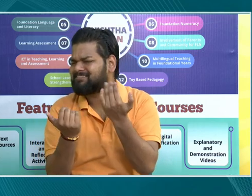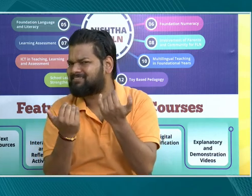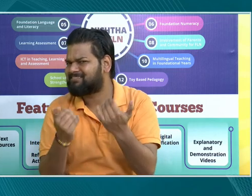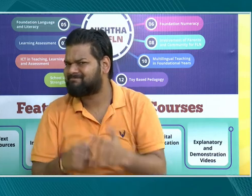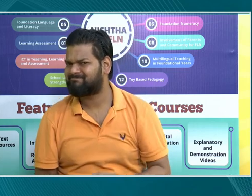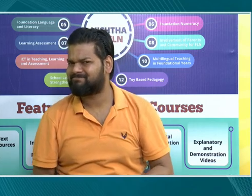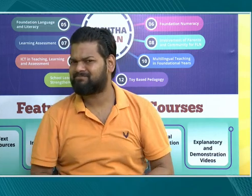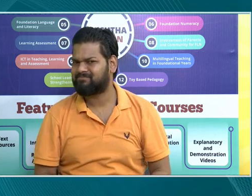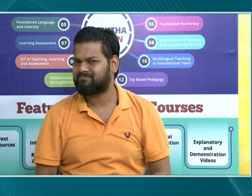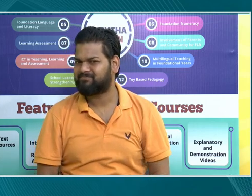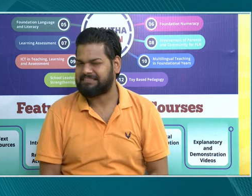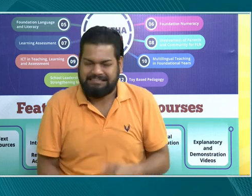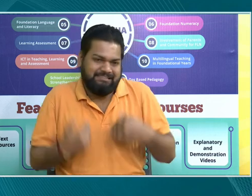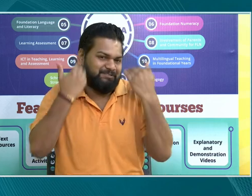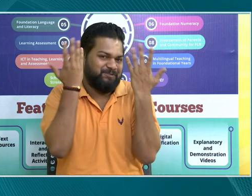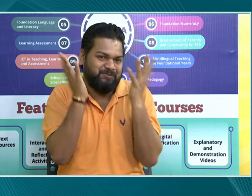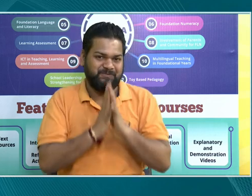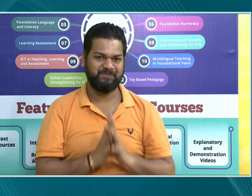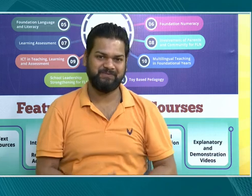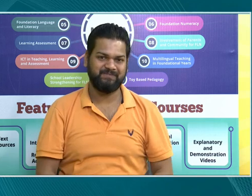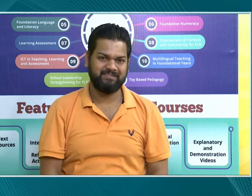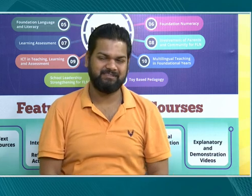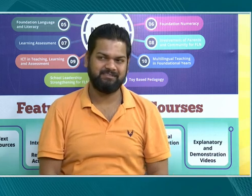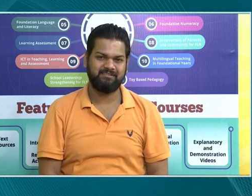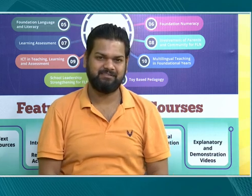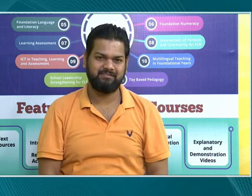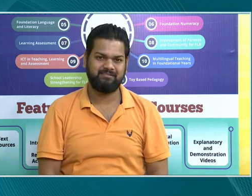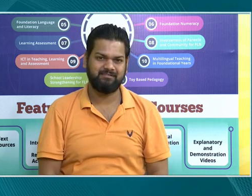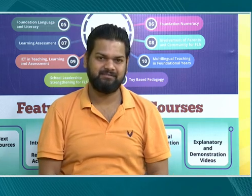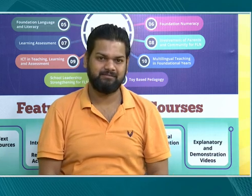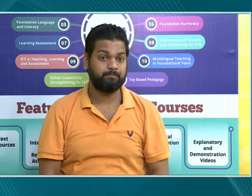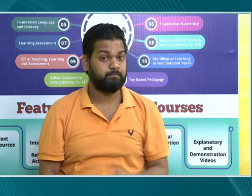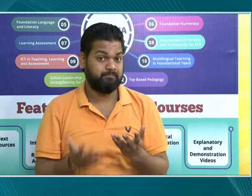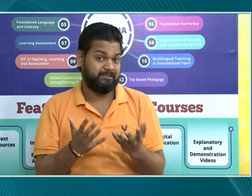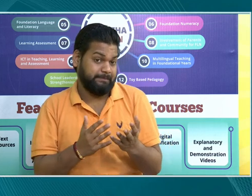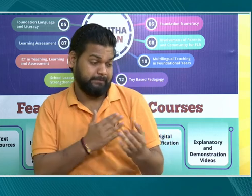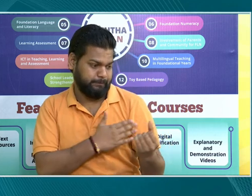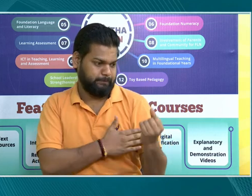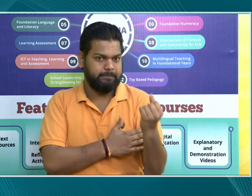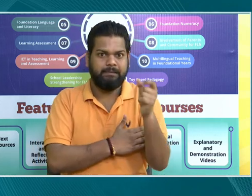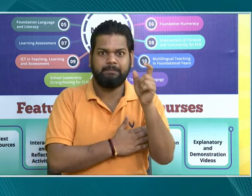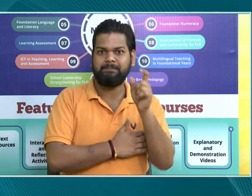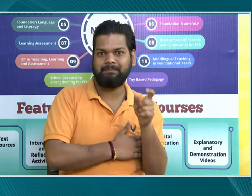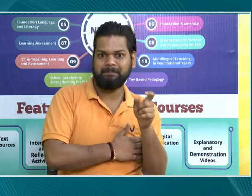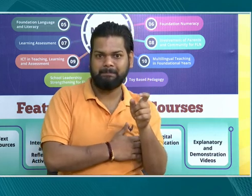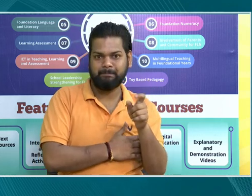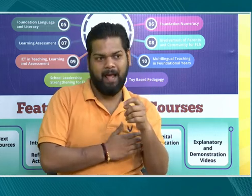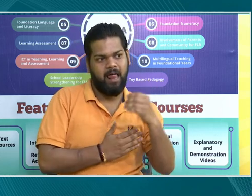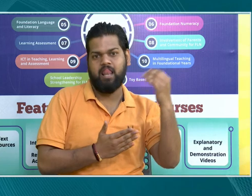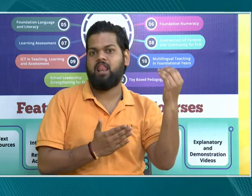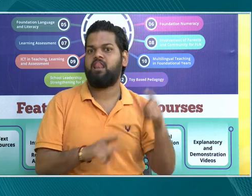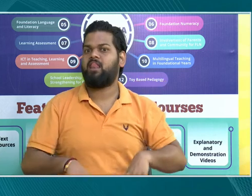I don't know. I think the brave man have survived,